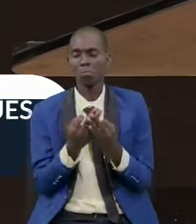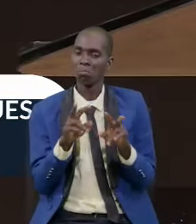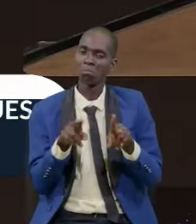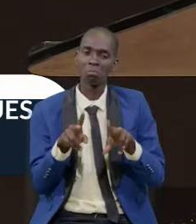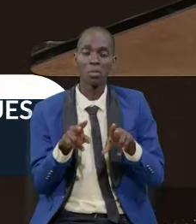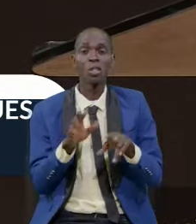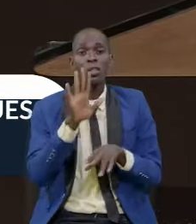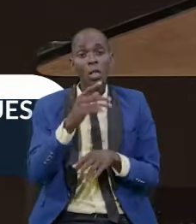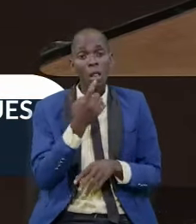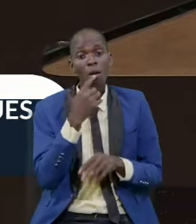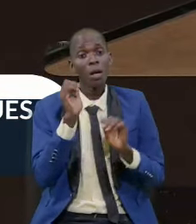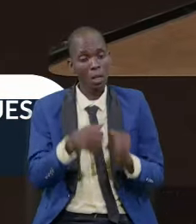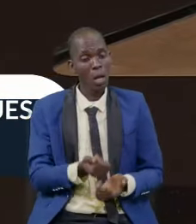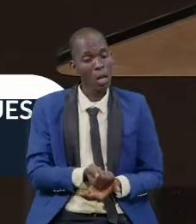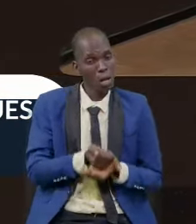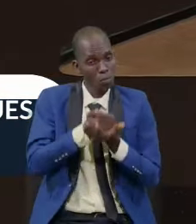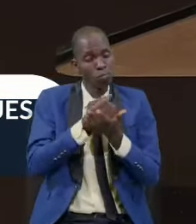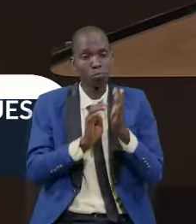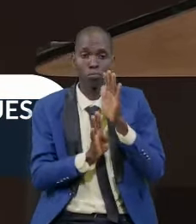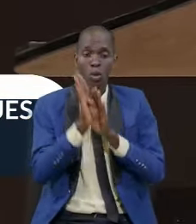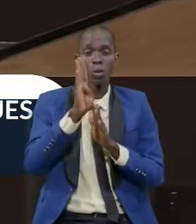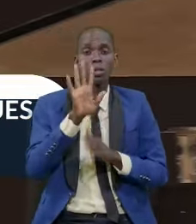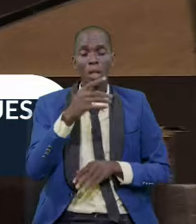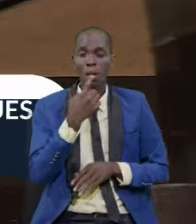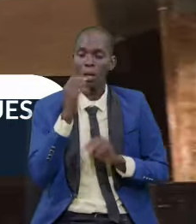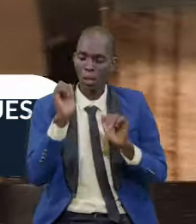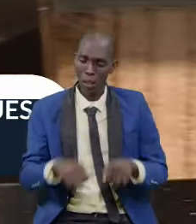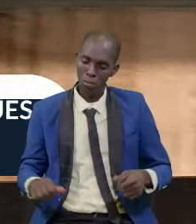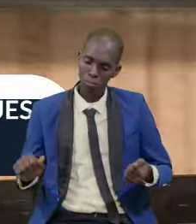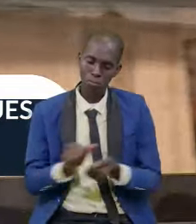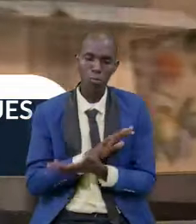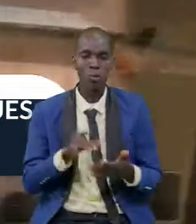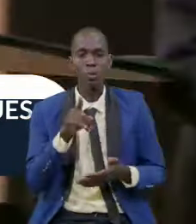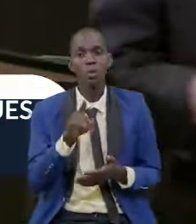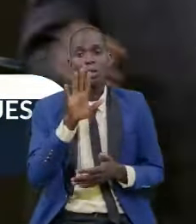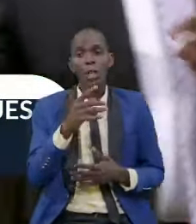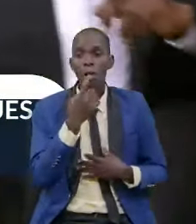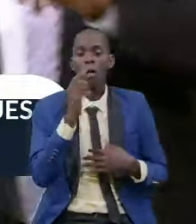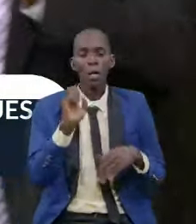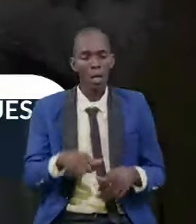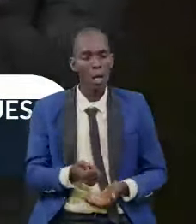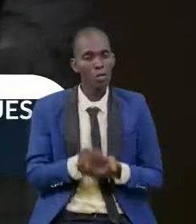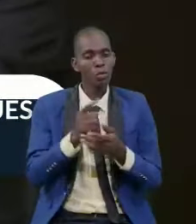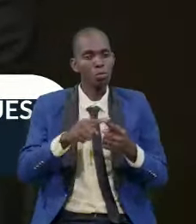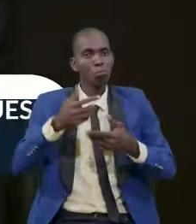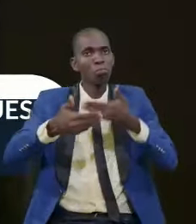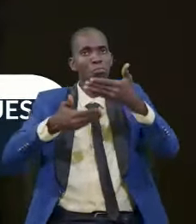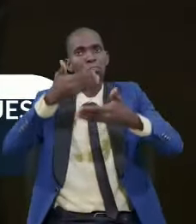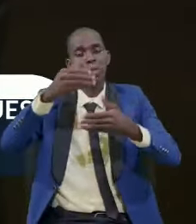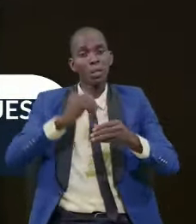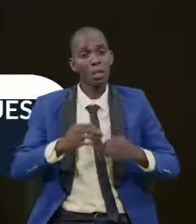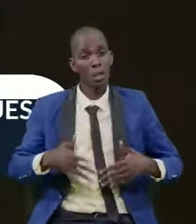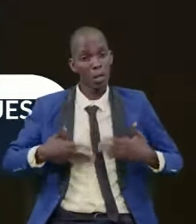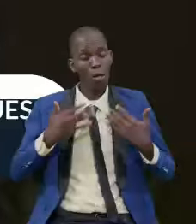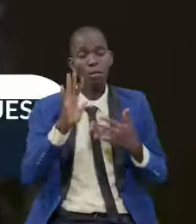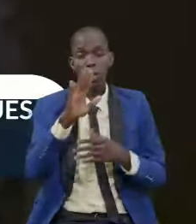develop you. Your tongue can destroy you. Your tongue can make you progress in life. And your tongue can bring